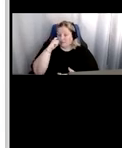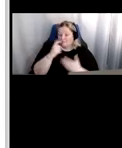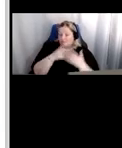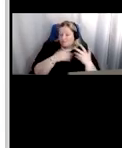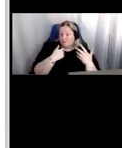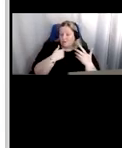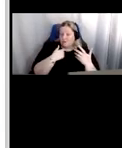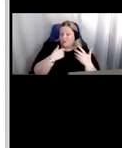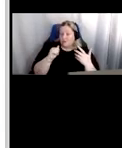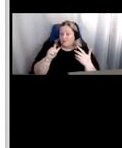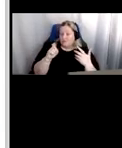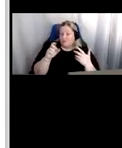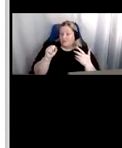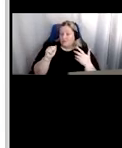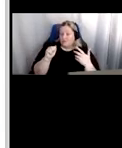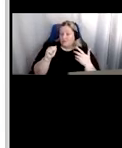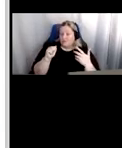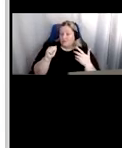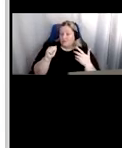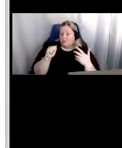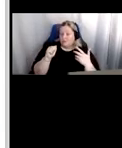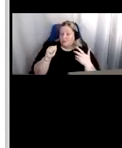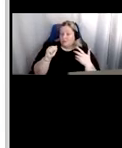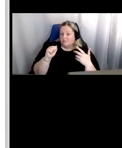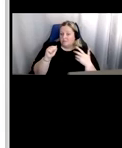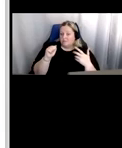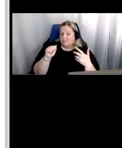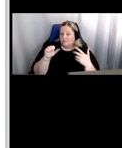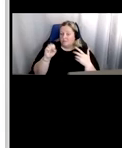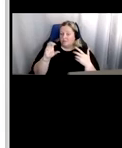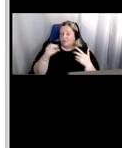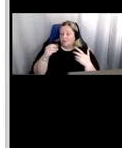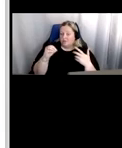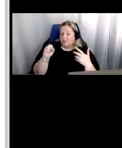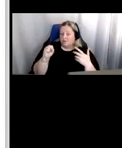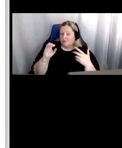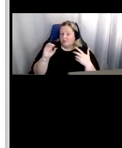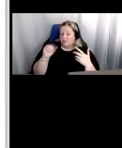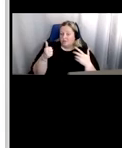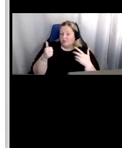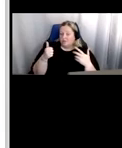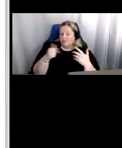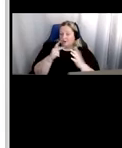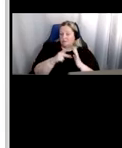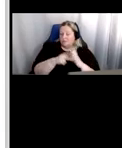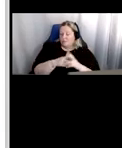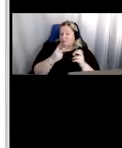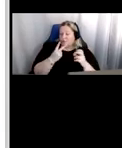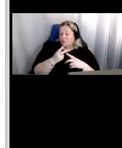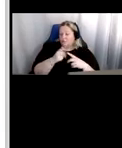have Alexa via the Echo Show 10. And we also have an iPad, of course. Those are the main 2 things